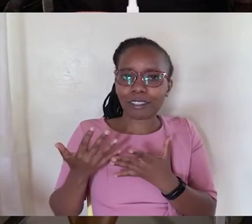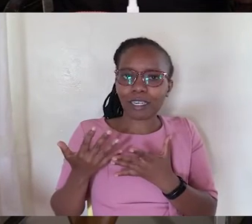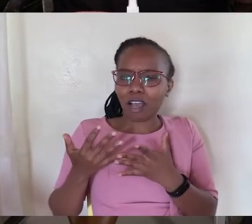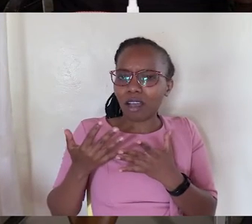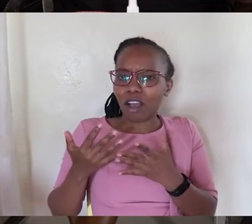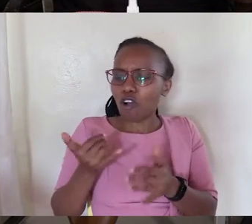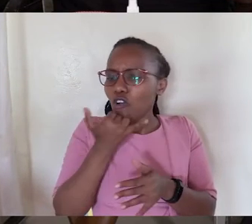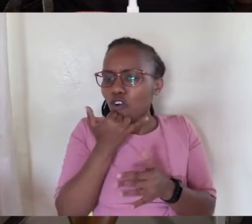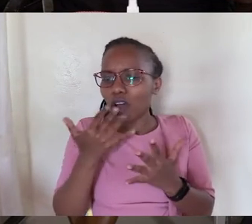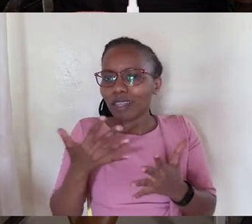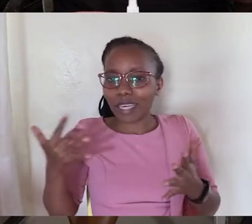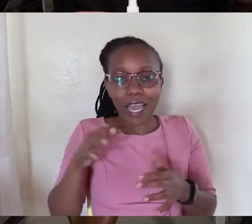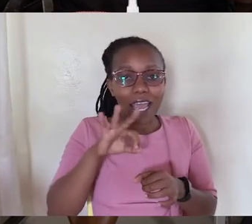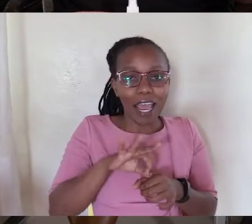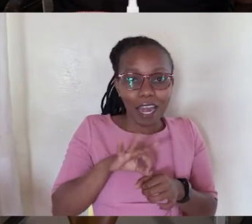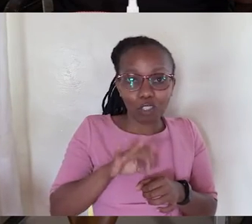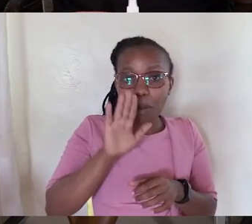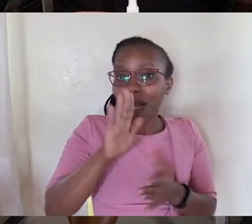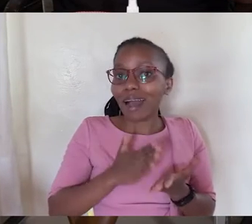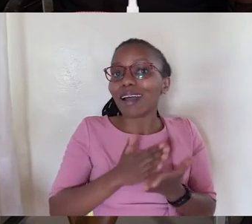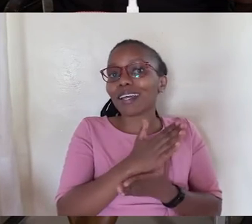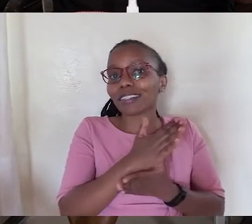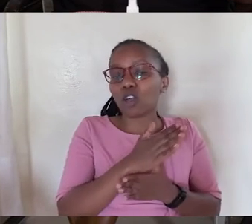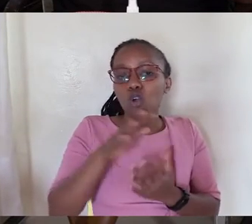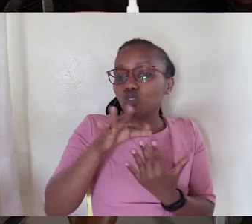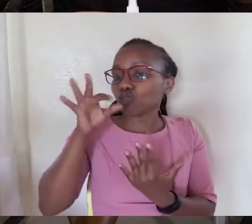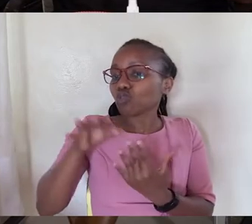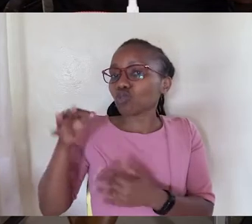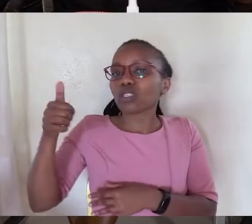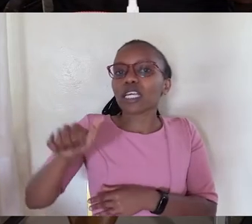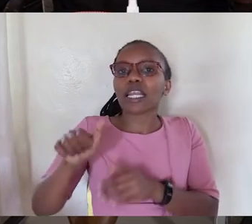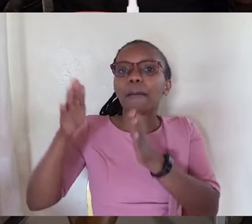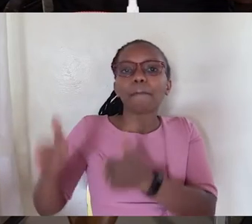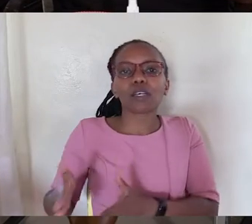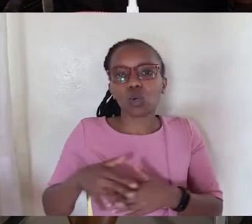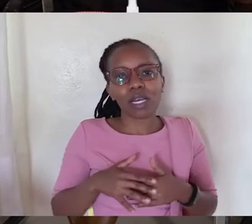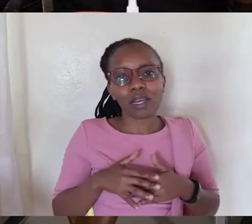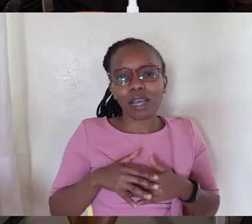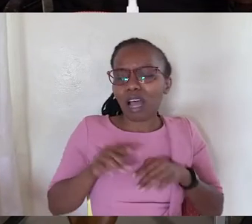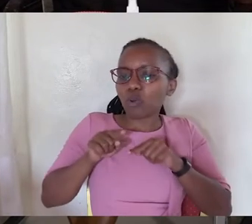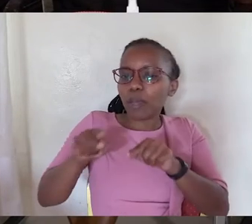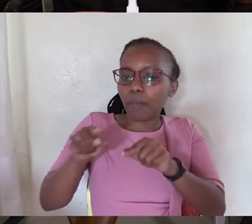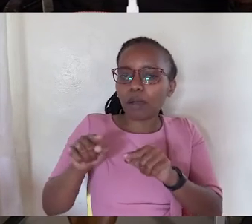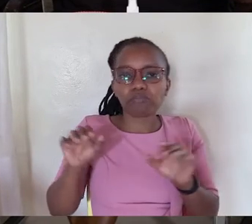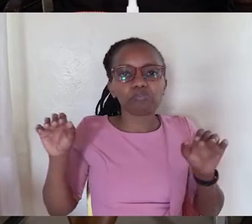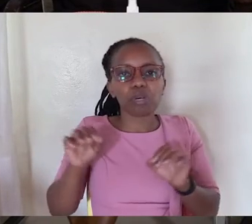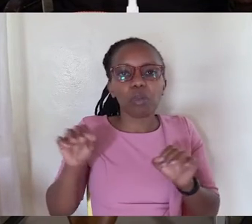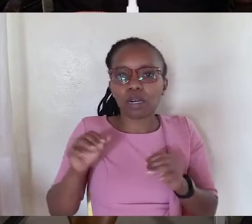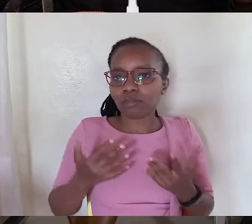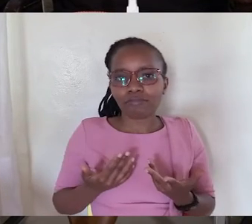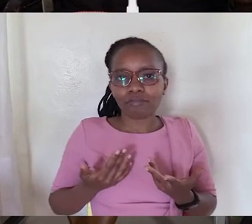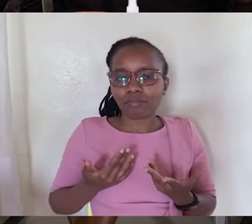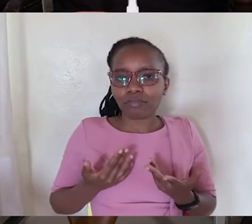go exercise, to choose the leader that you want. And no one should not be intimidated to choose